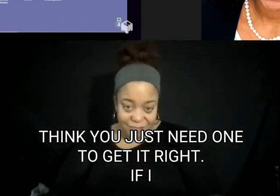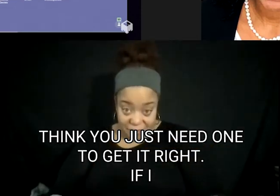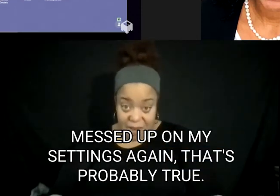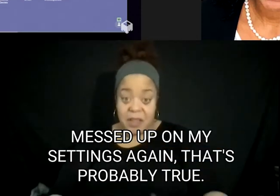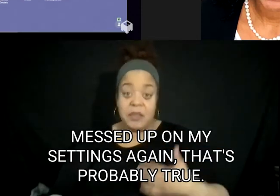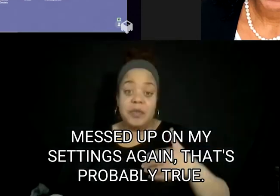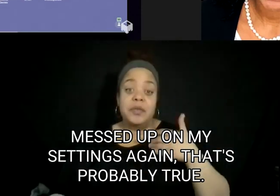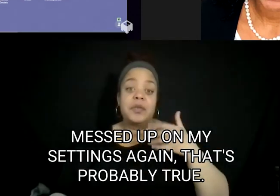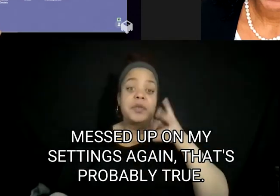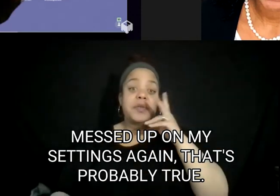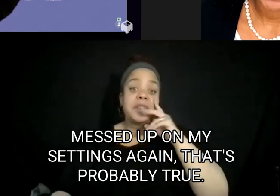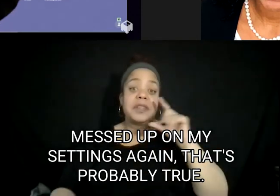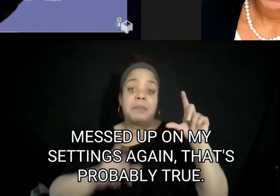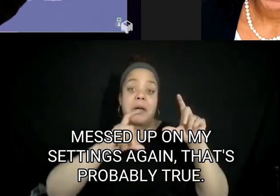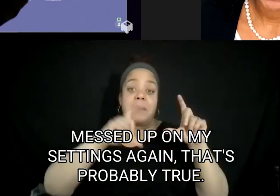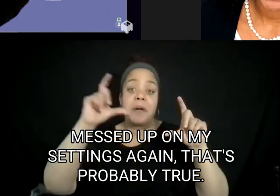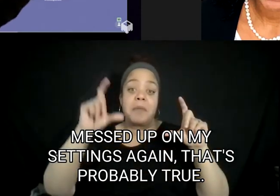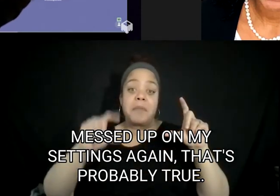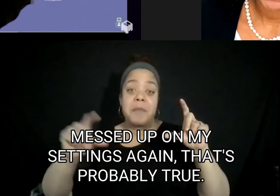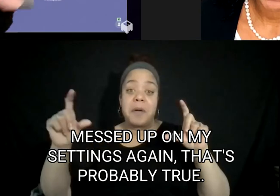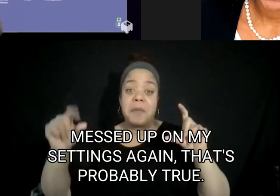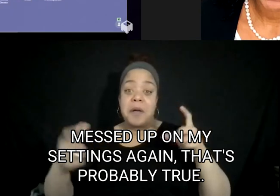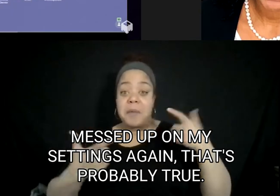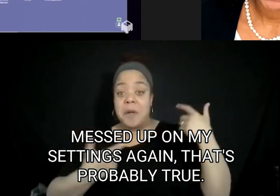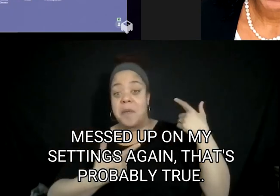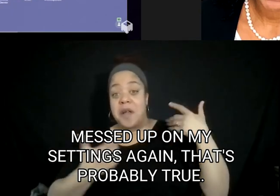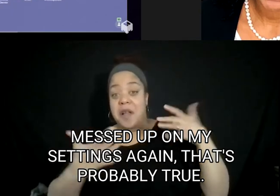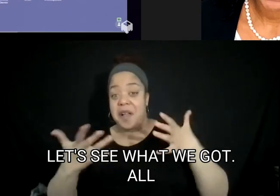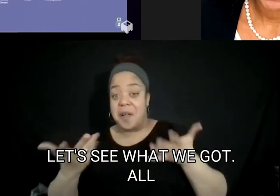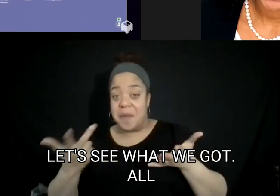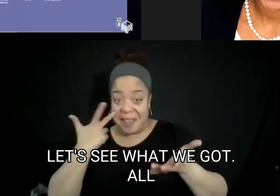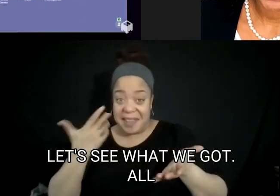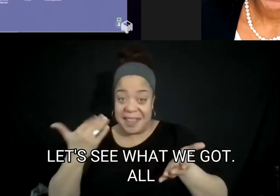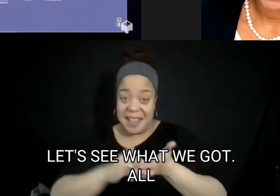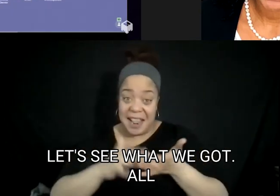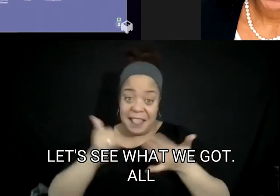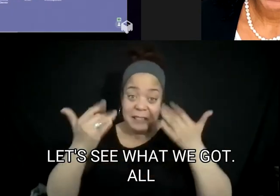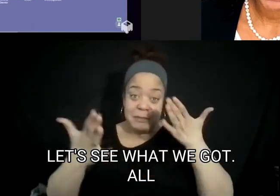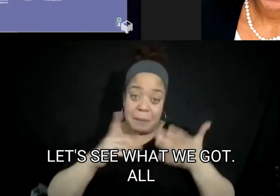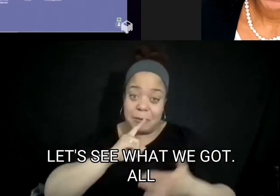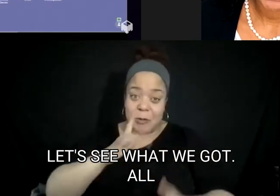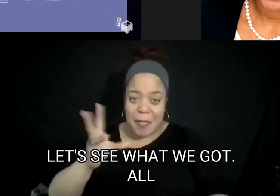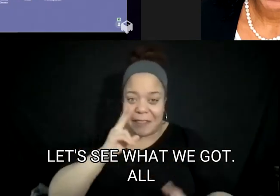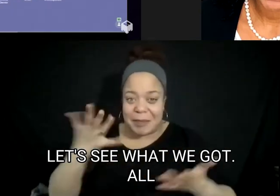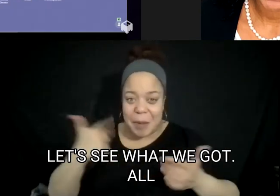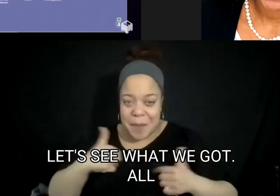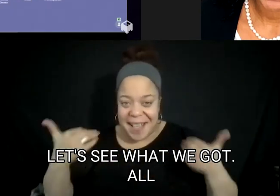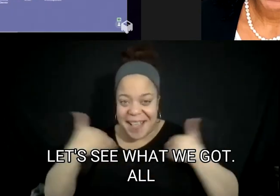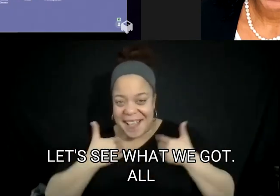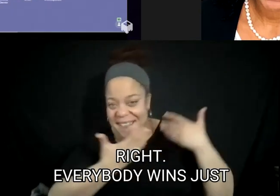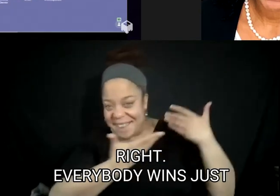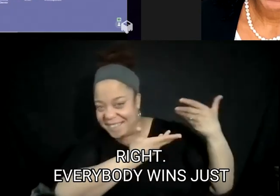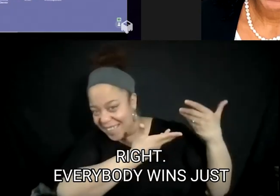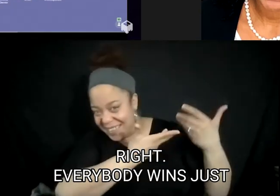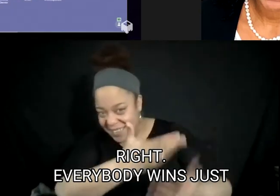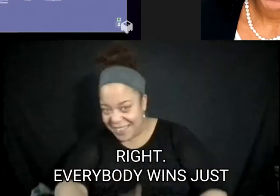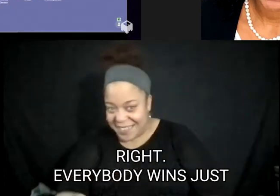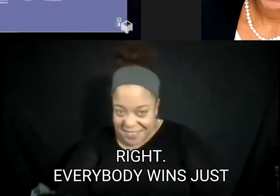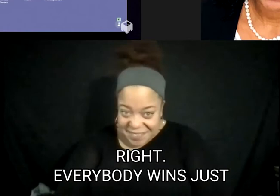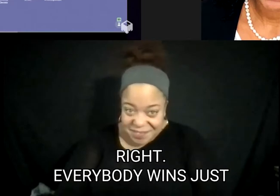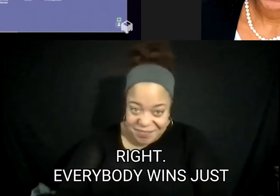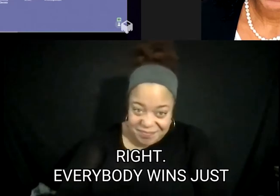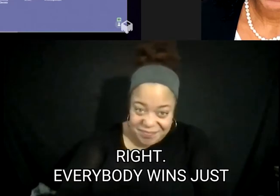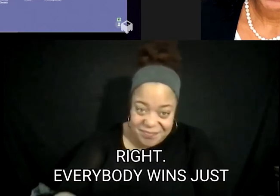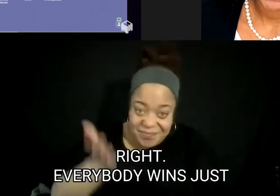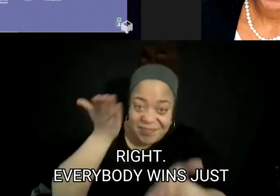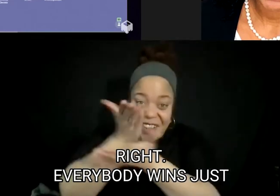right. Everybody wins. This is just like Oprah, everybody wins. Cool. Awesome. That's